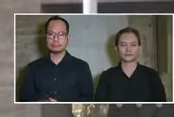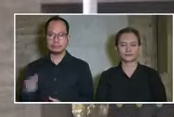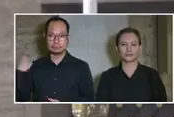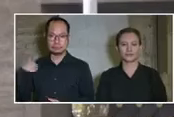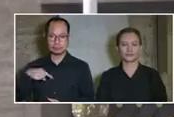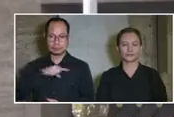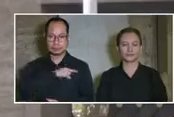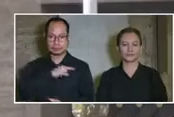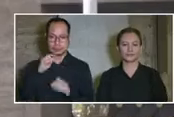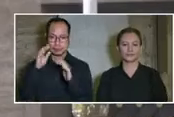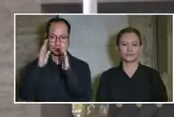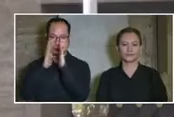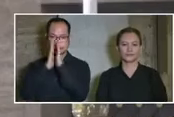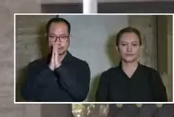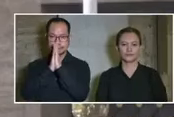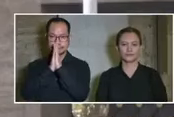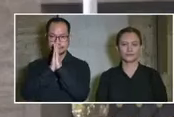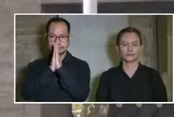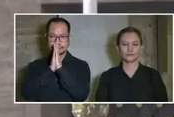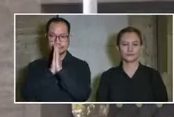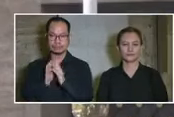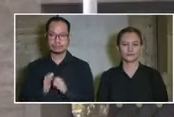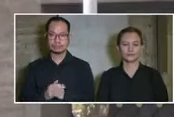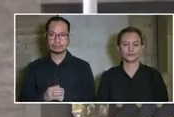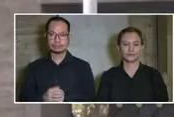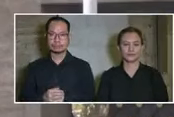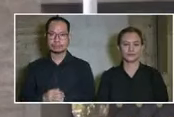Let us pray.